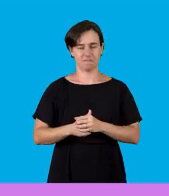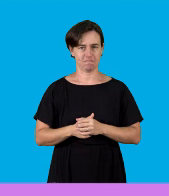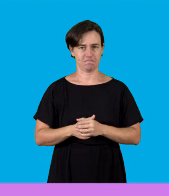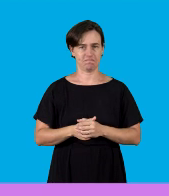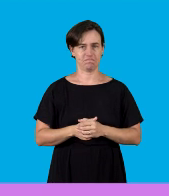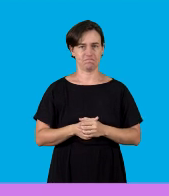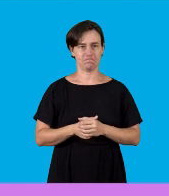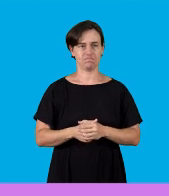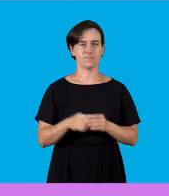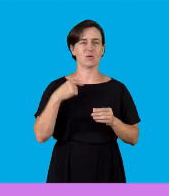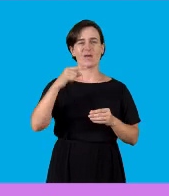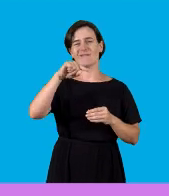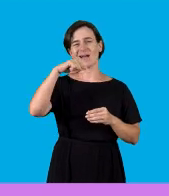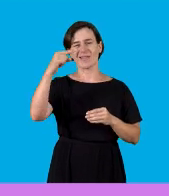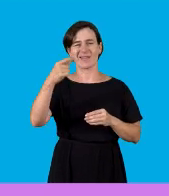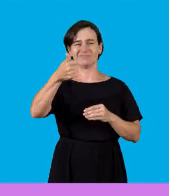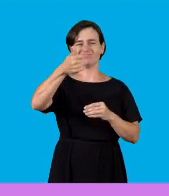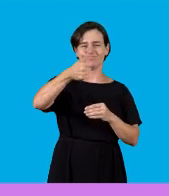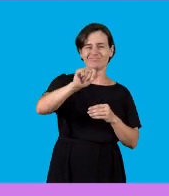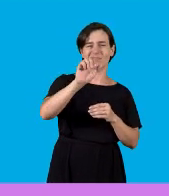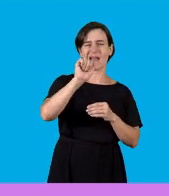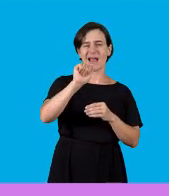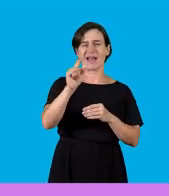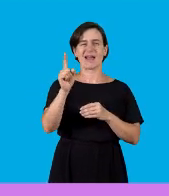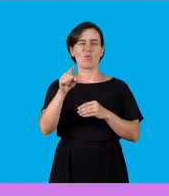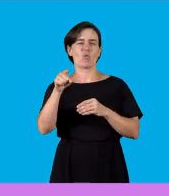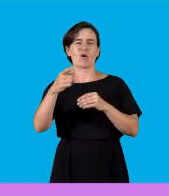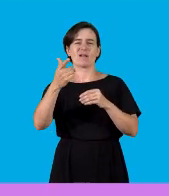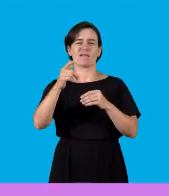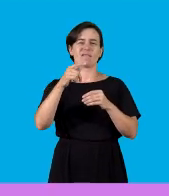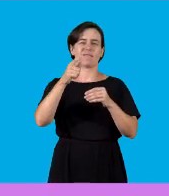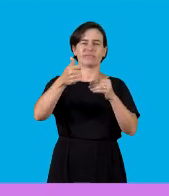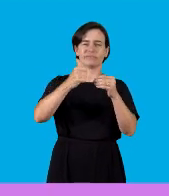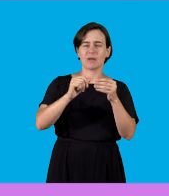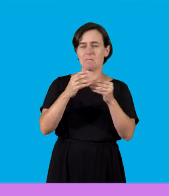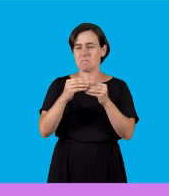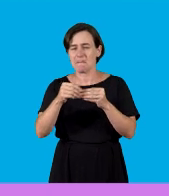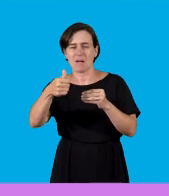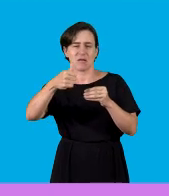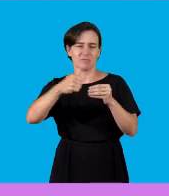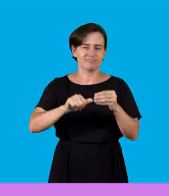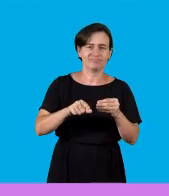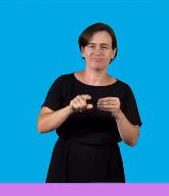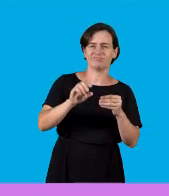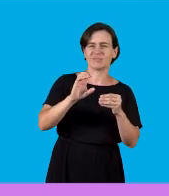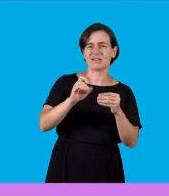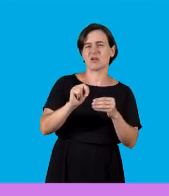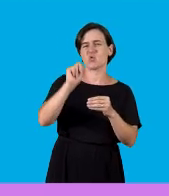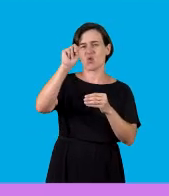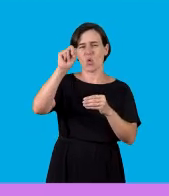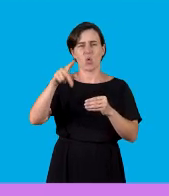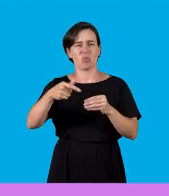other, symbols. A represents the Legends Lodge, B Members Reserve, C